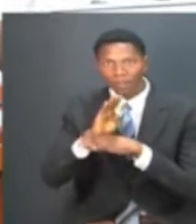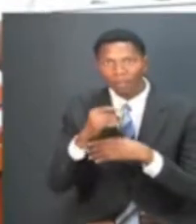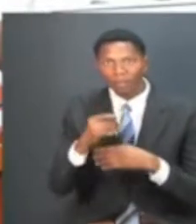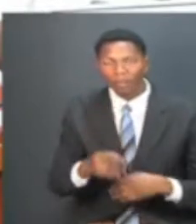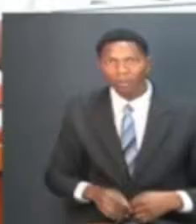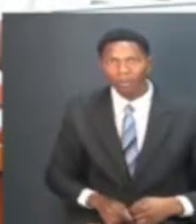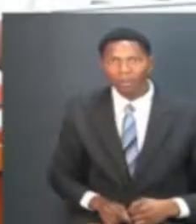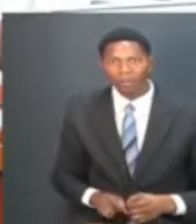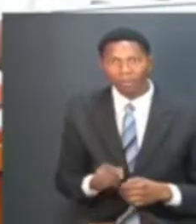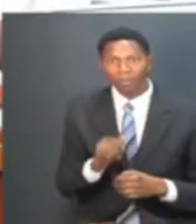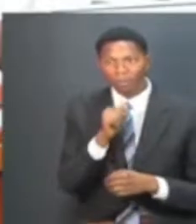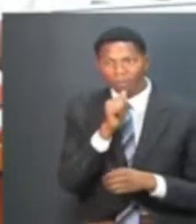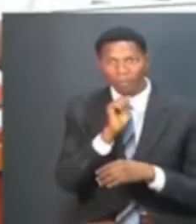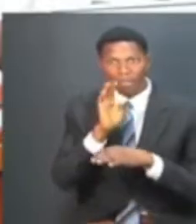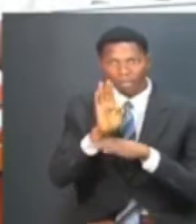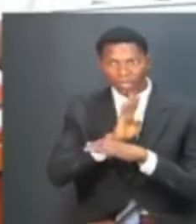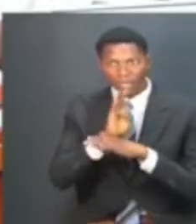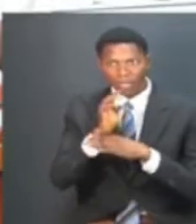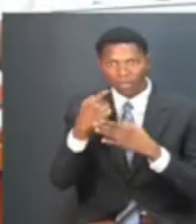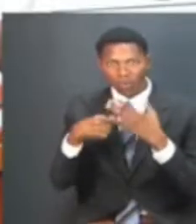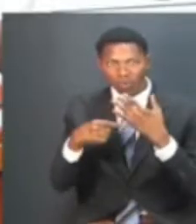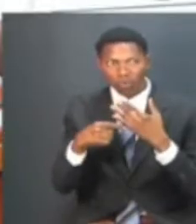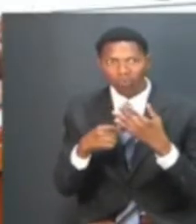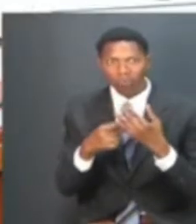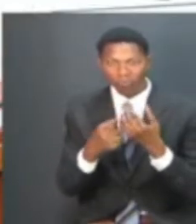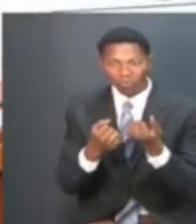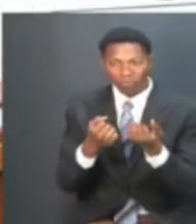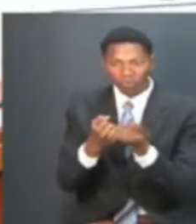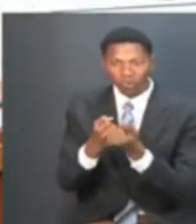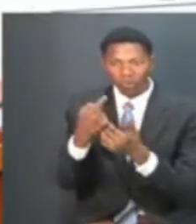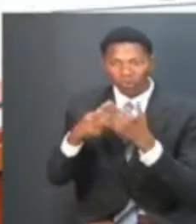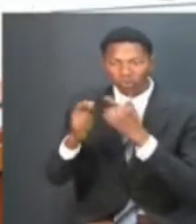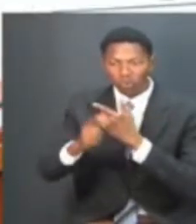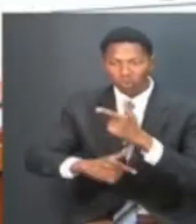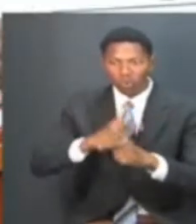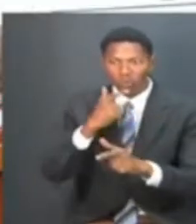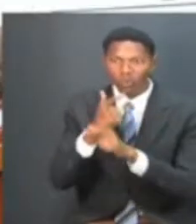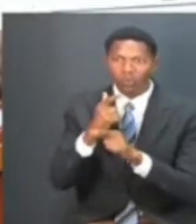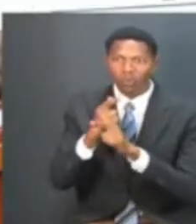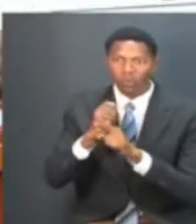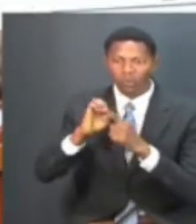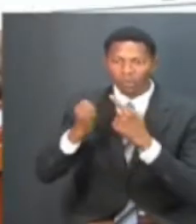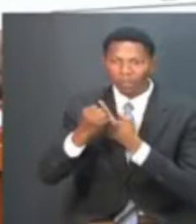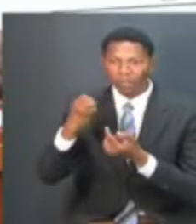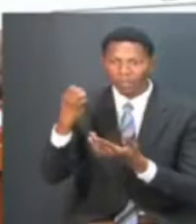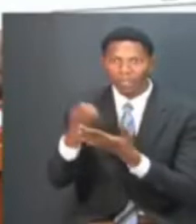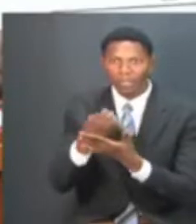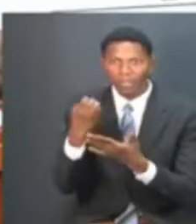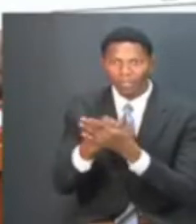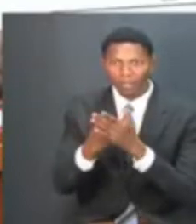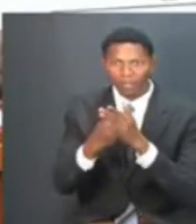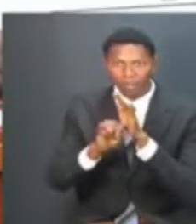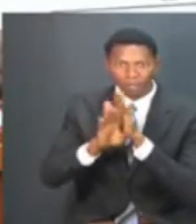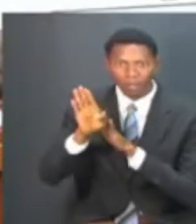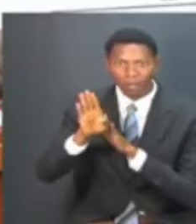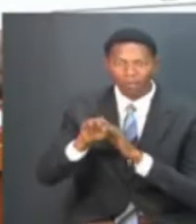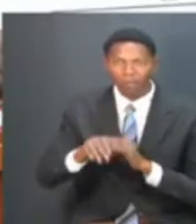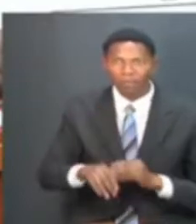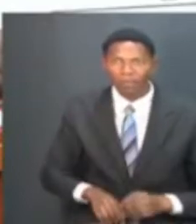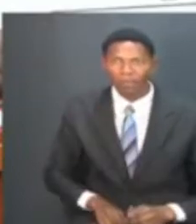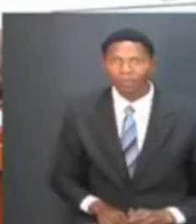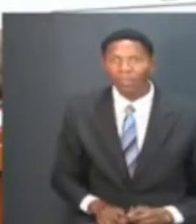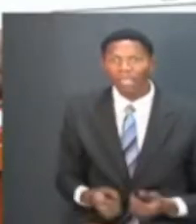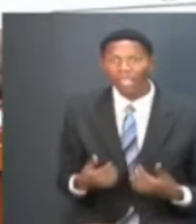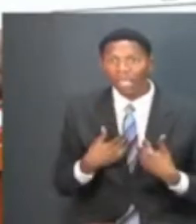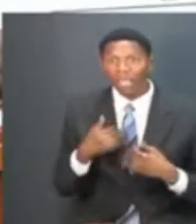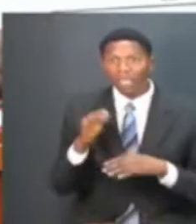is the engine of global socio-economic growth. It was entrepreneurs who